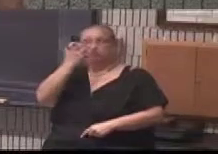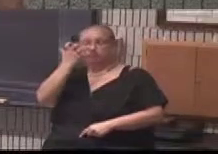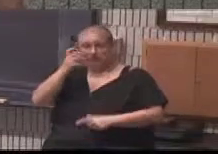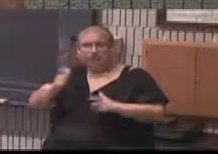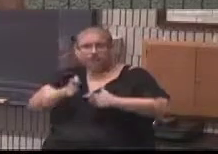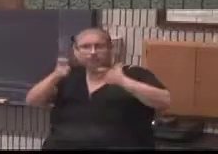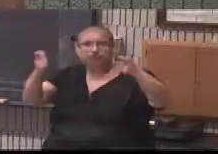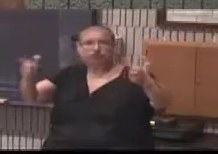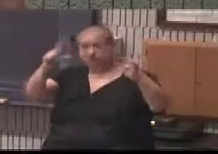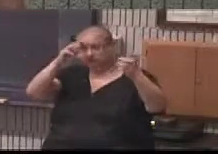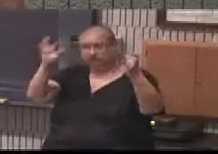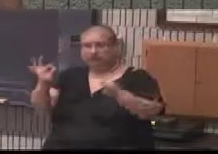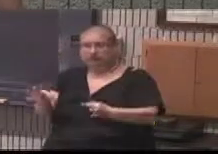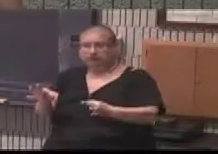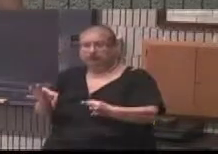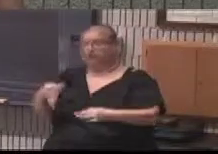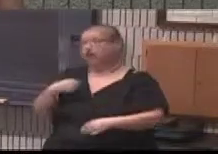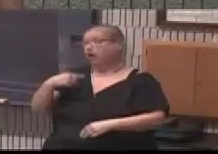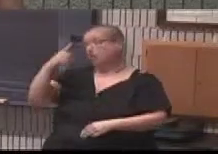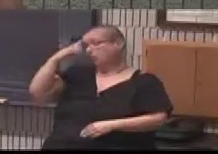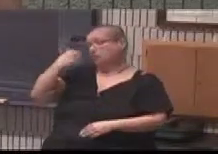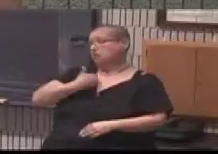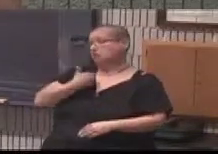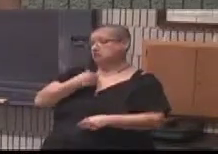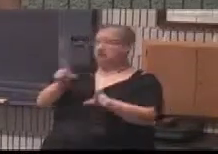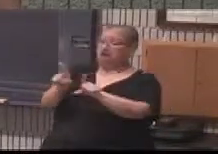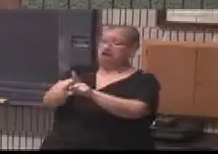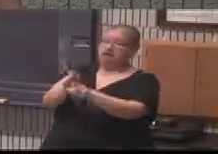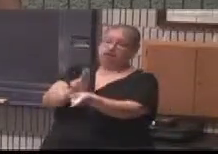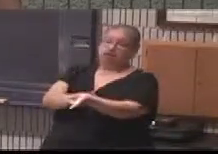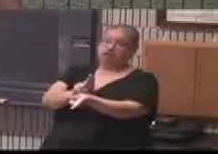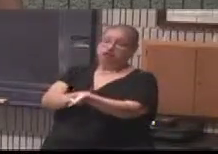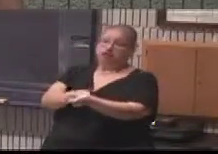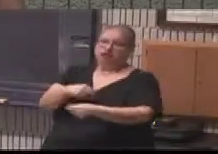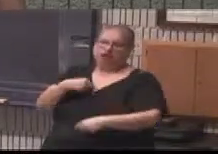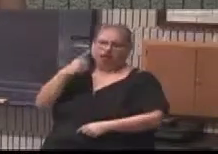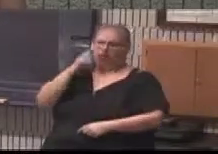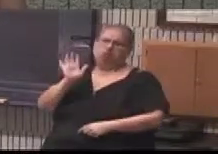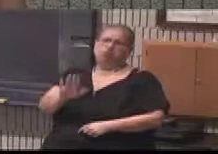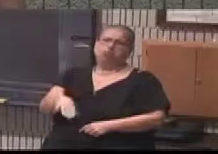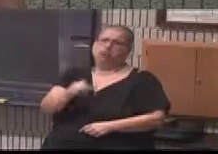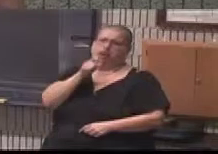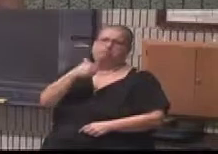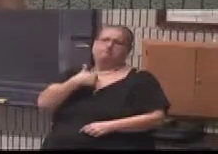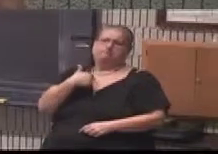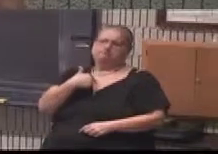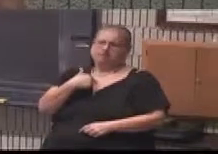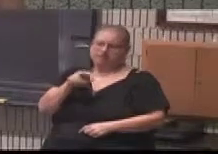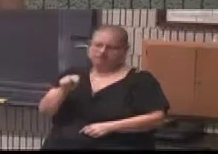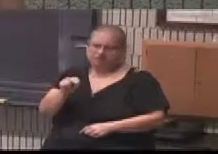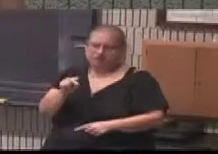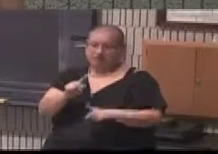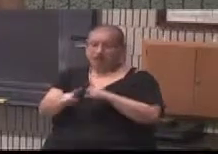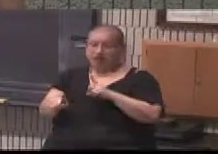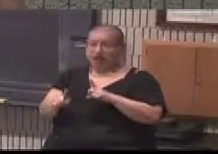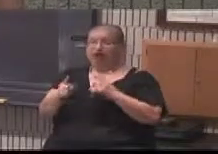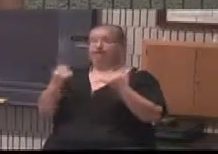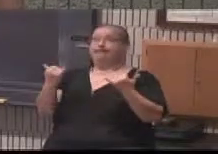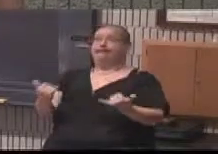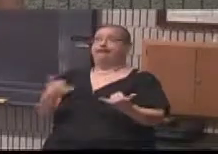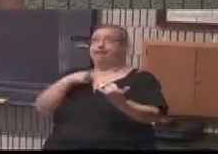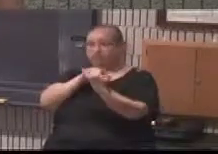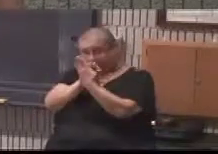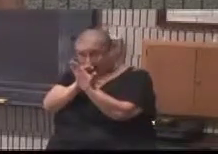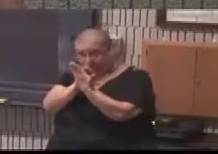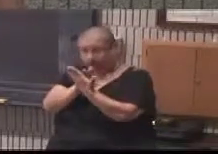great decisions that I thought, I've always thought as a hospice nurse, you know, no, I'll never make that decision. But I can't say now that I'm actually facing what I'm